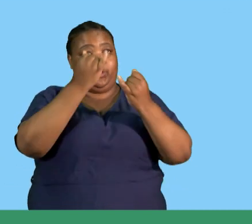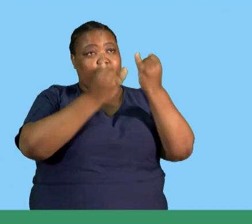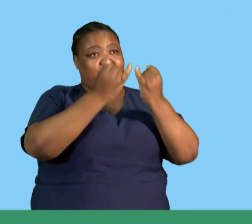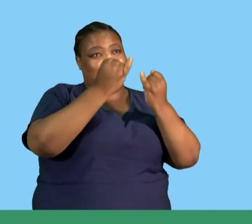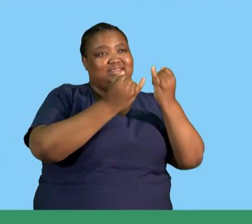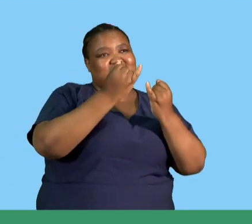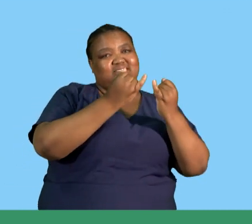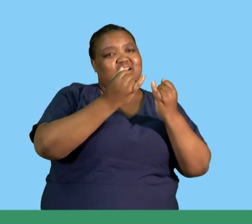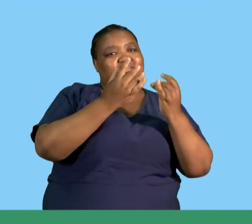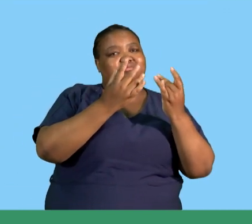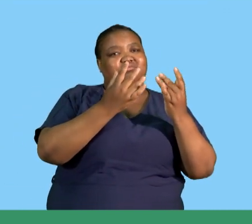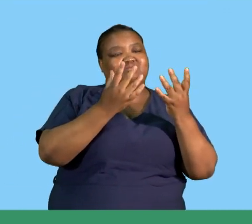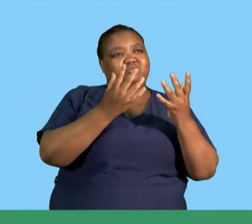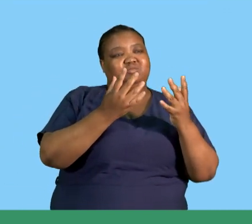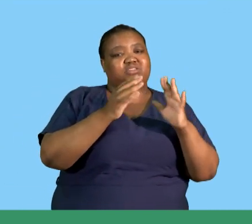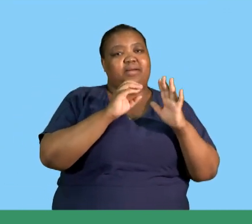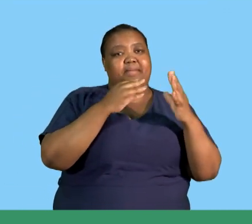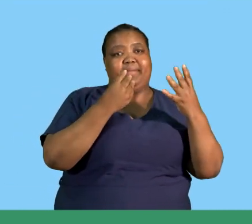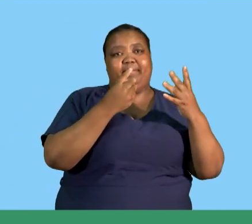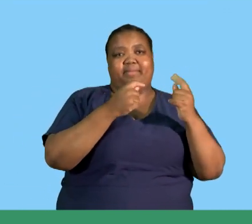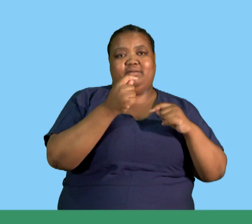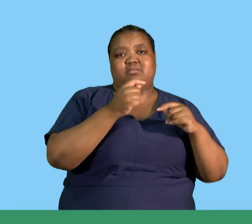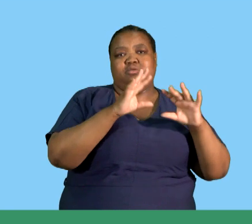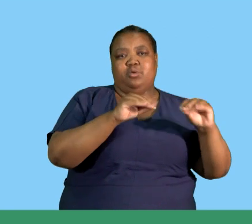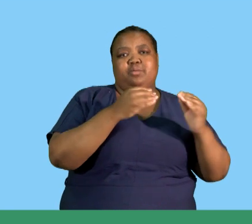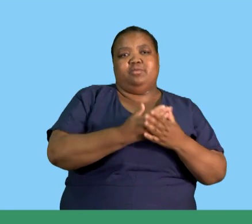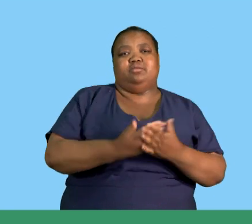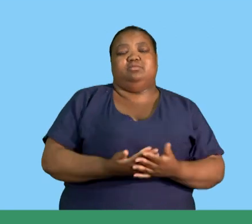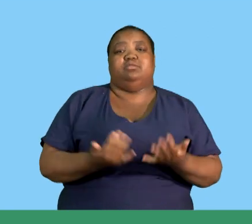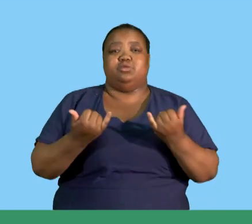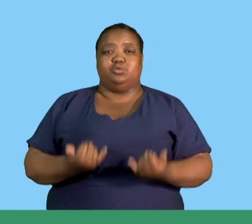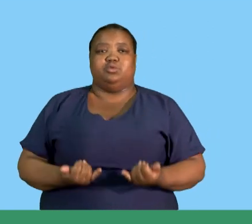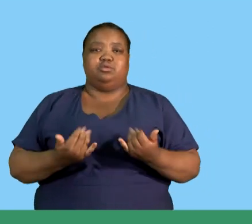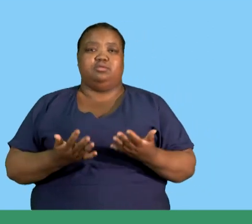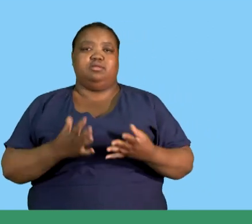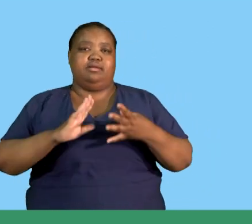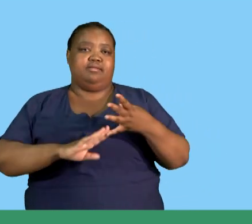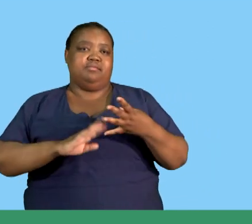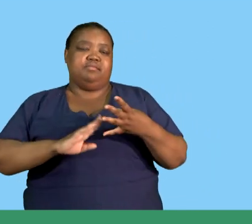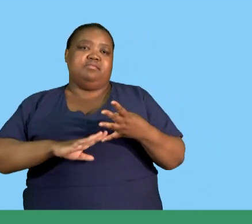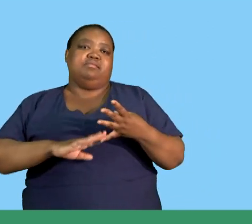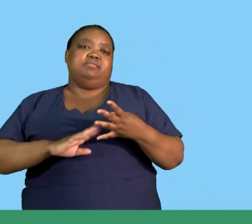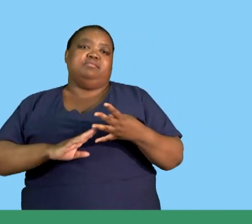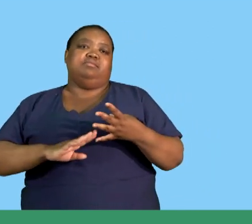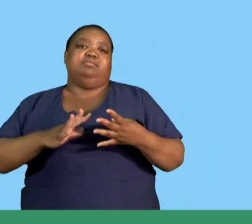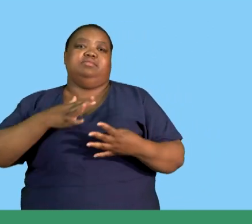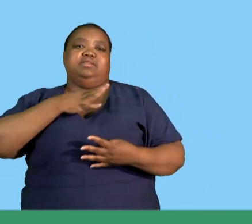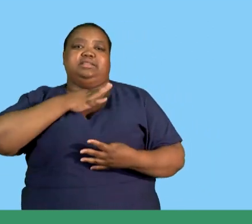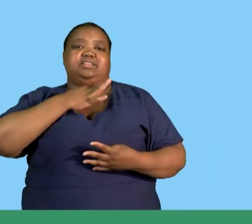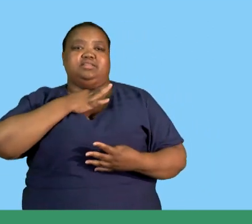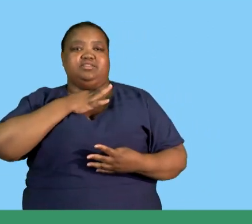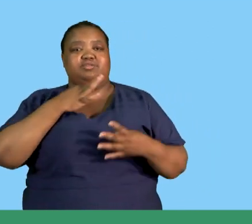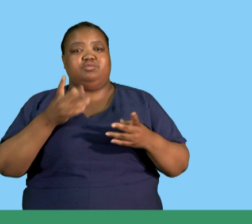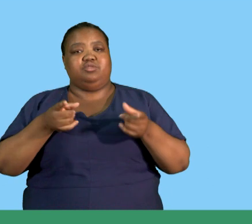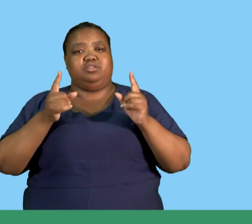competitors leave the market. Right. Now we go to the fourth one. Remember, we are done with 3 powers. Now we're doing the